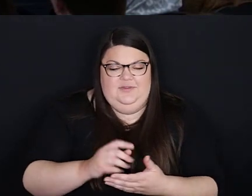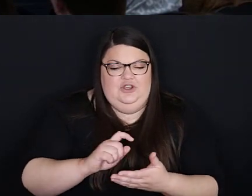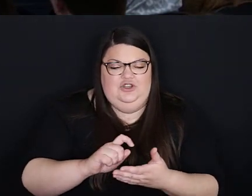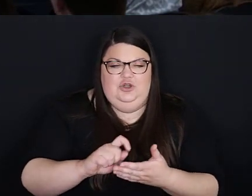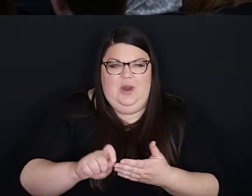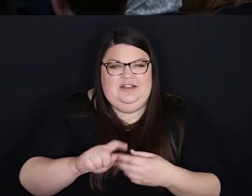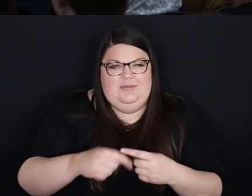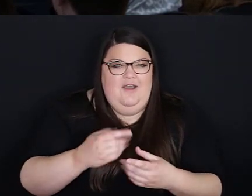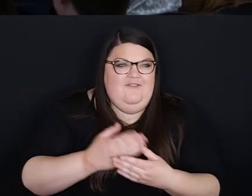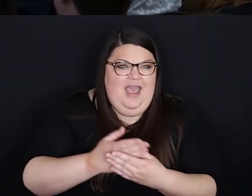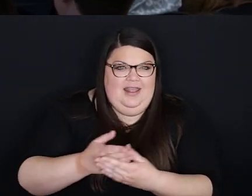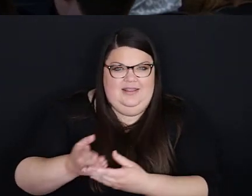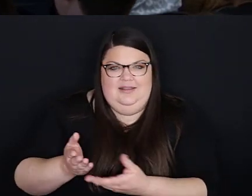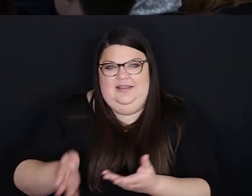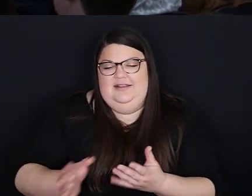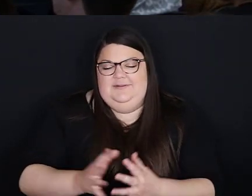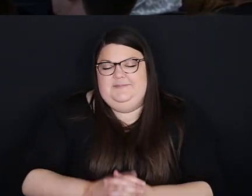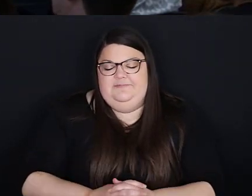filing things.